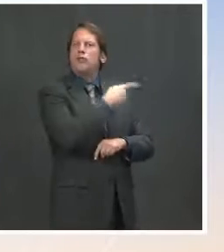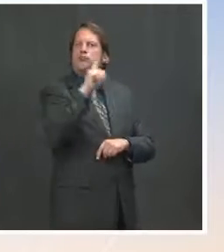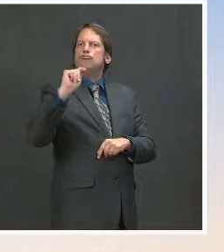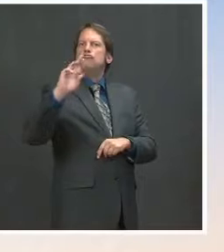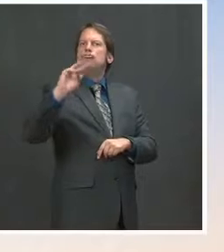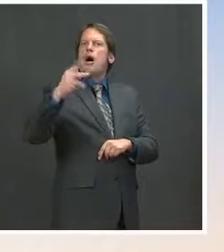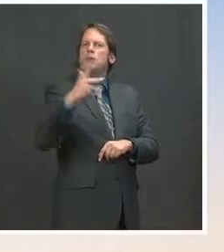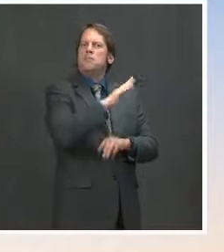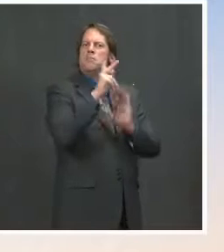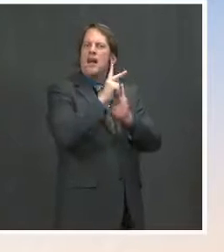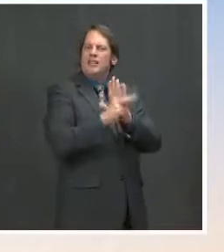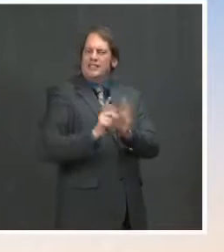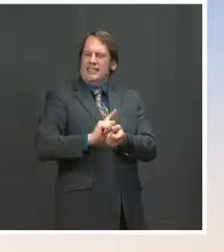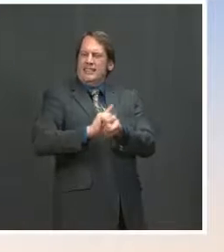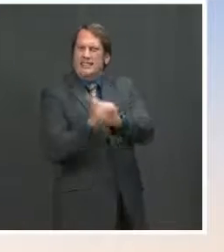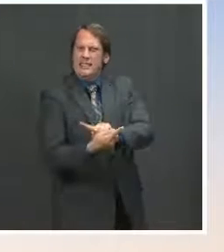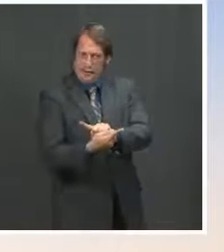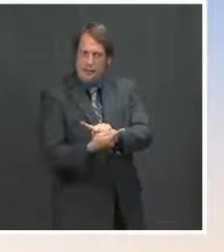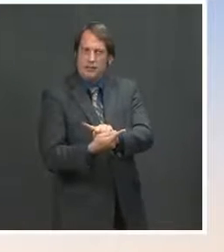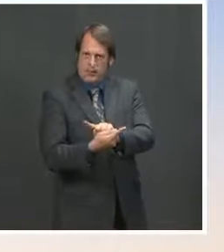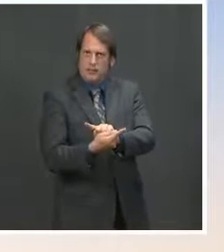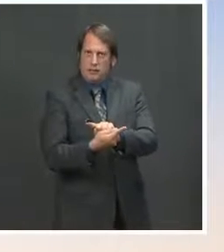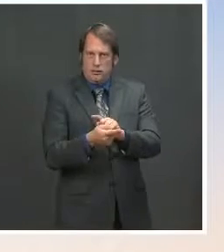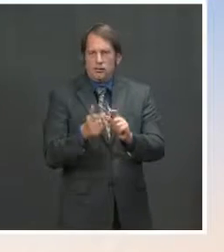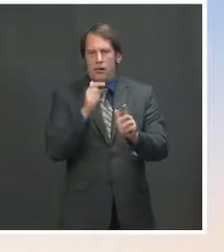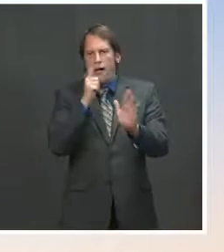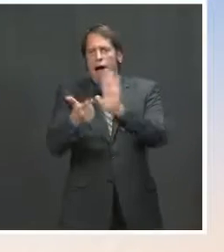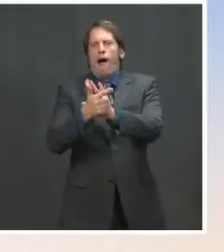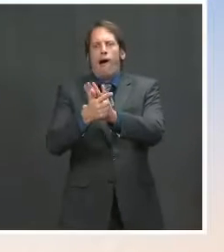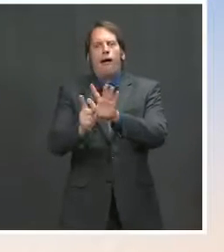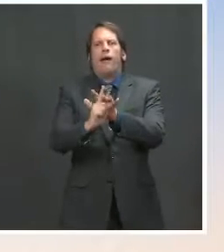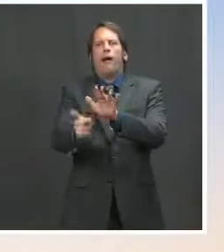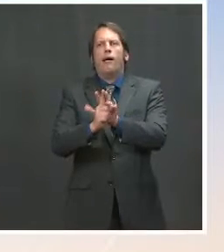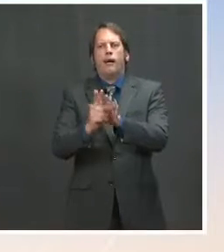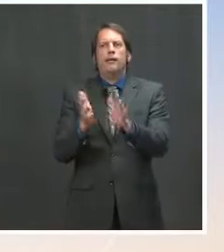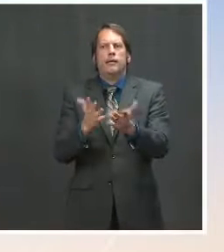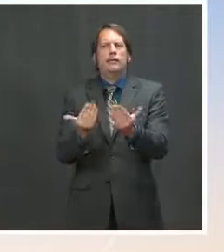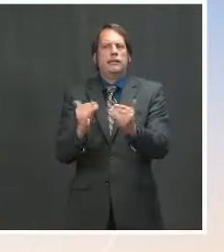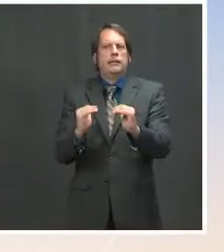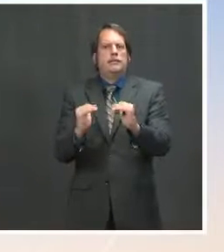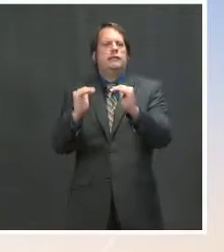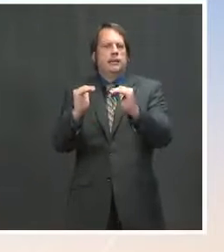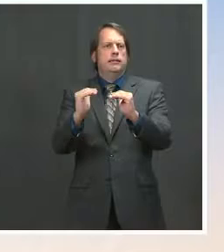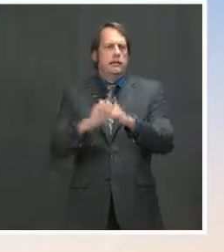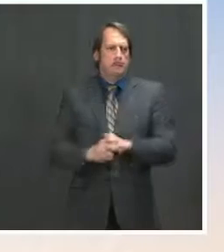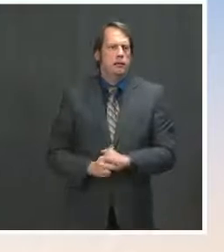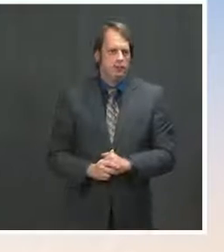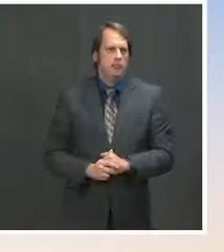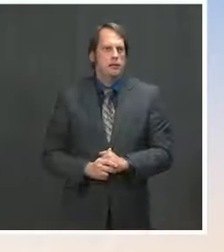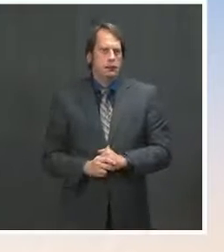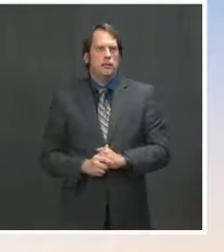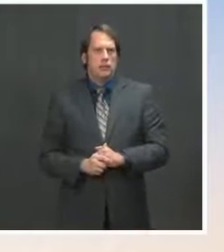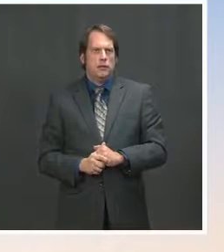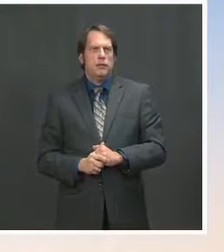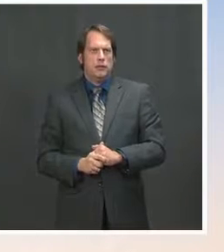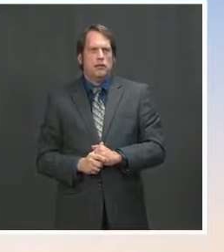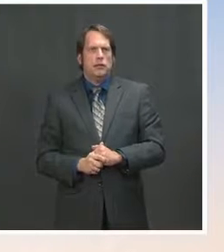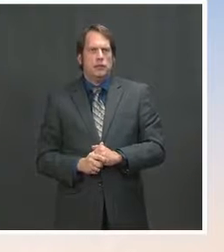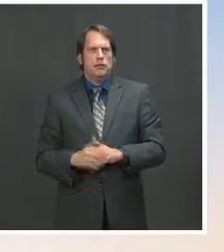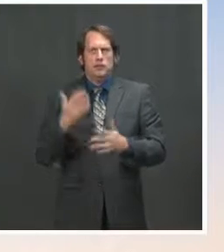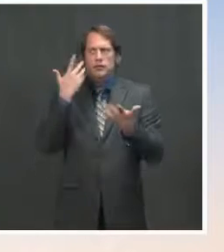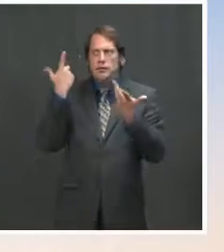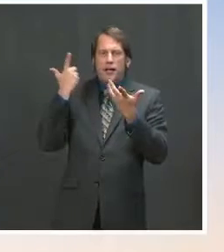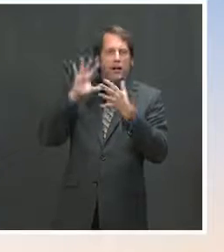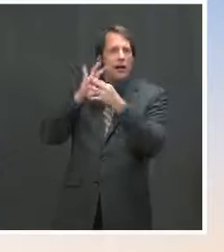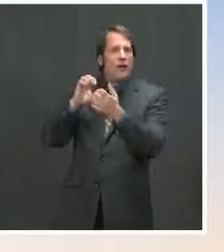of the world. So there were many parts of the Middle East, parts of Africa, where refugees could not apply and could not come into the United States.